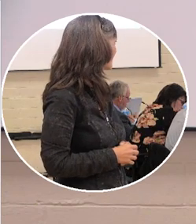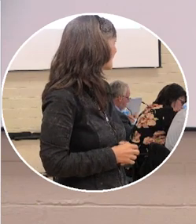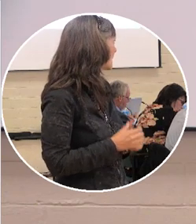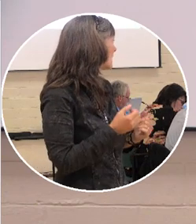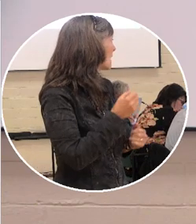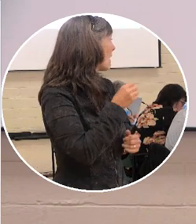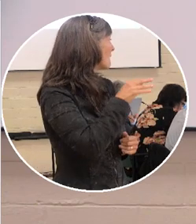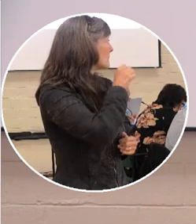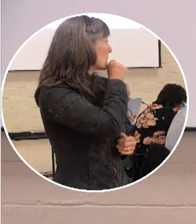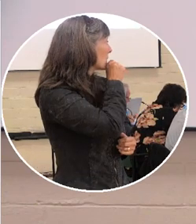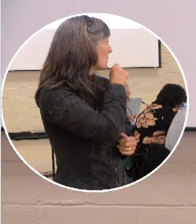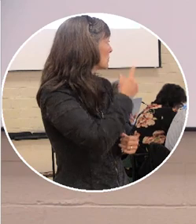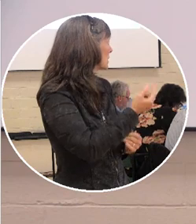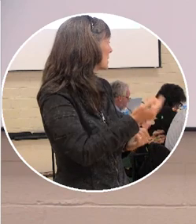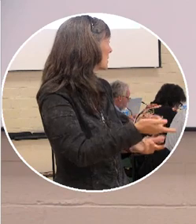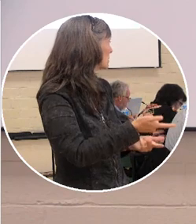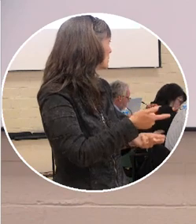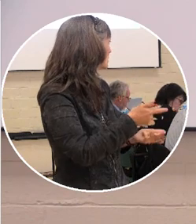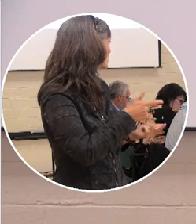mic.